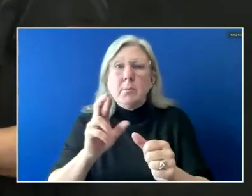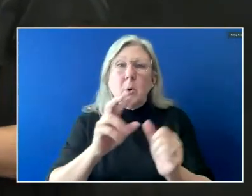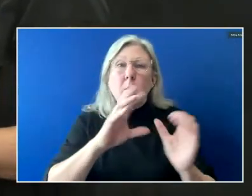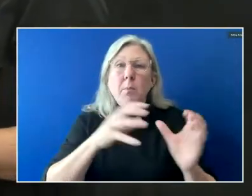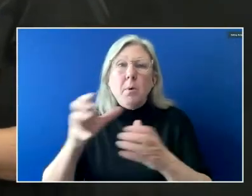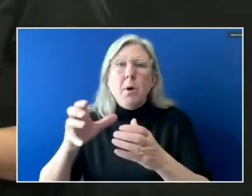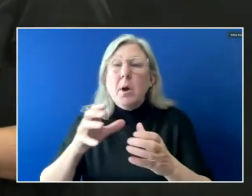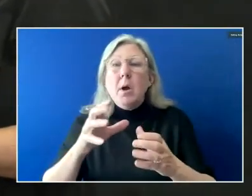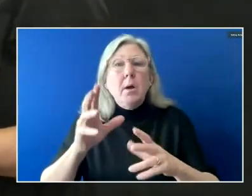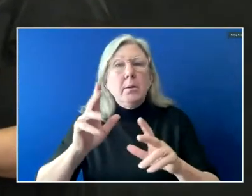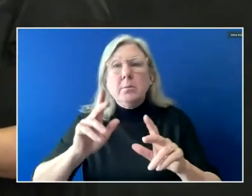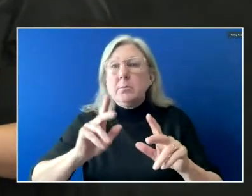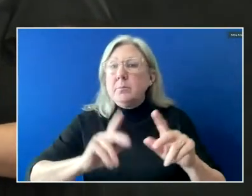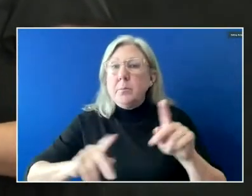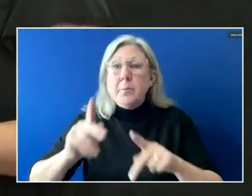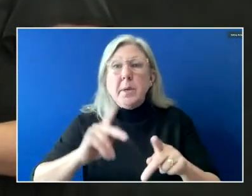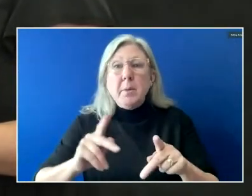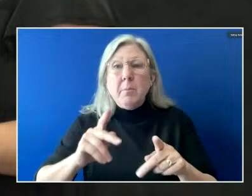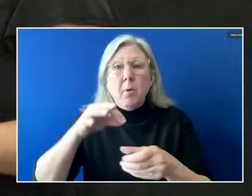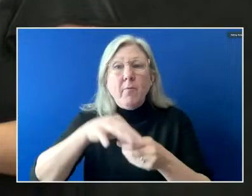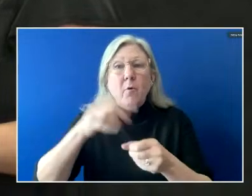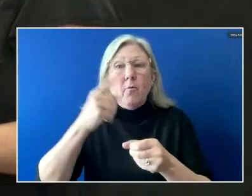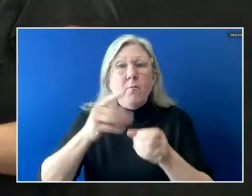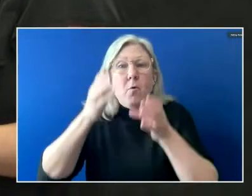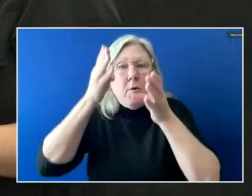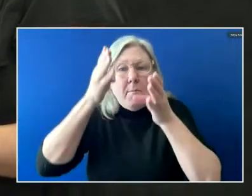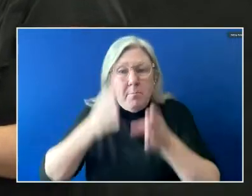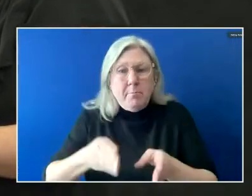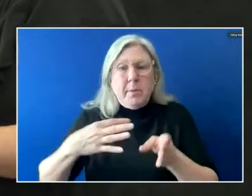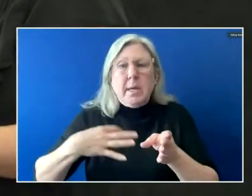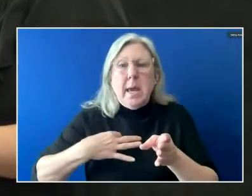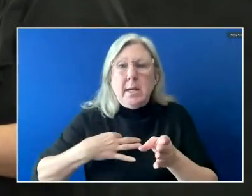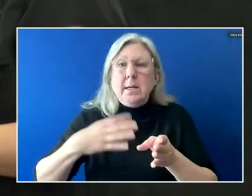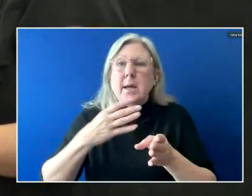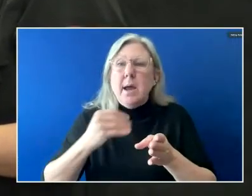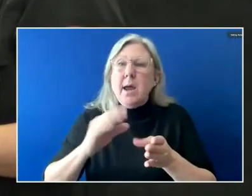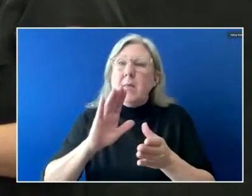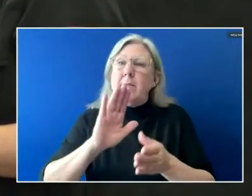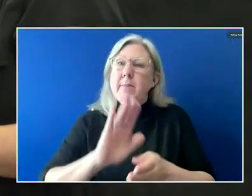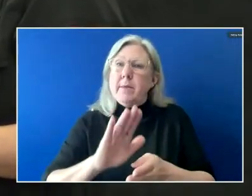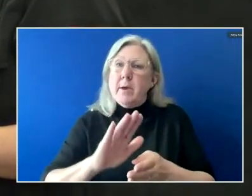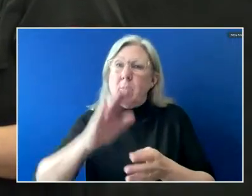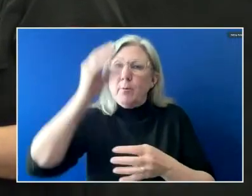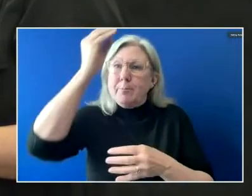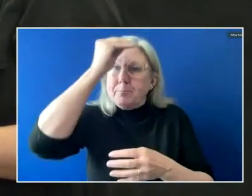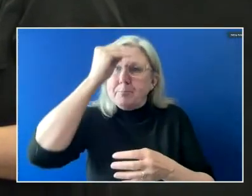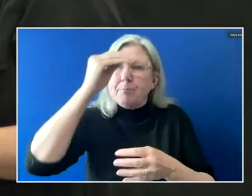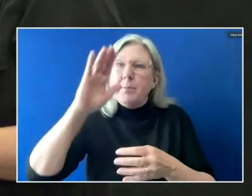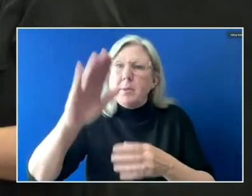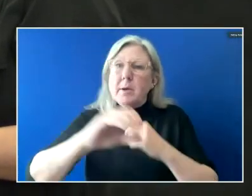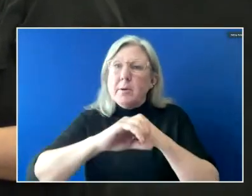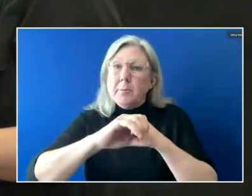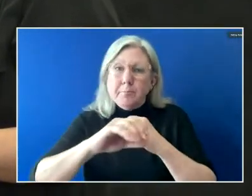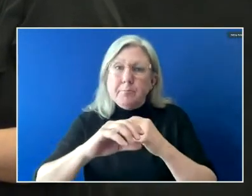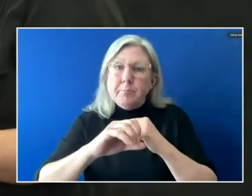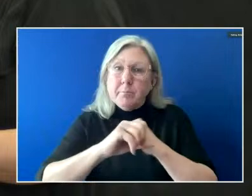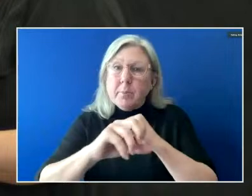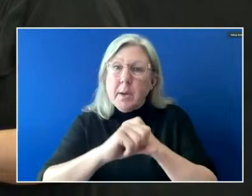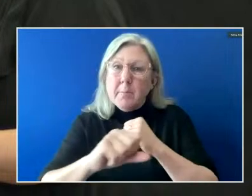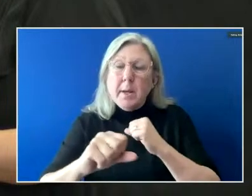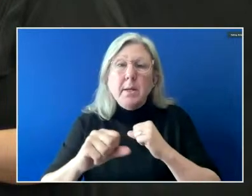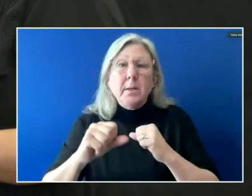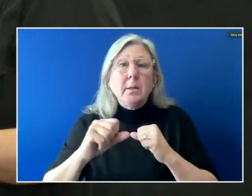and their platform rather than their party um that all being said um our elections are extremely